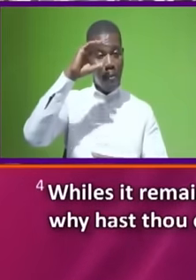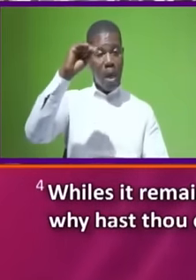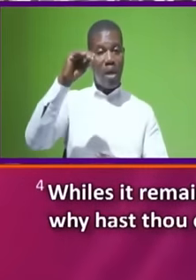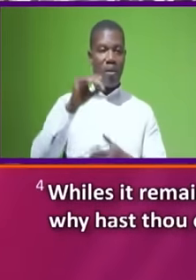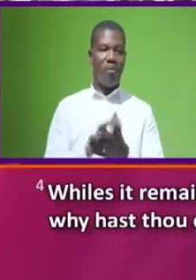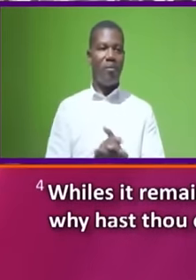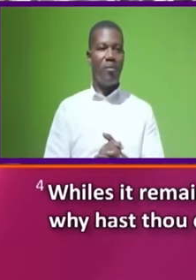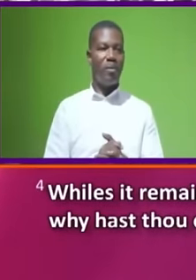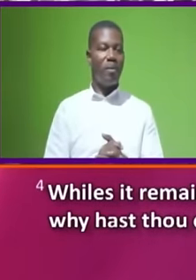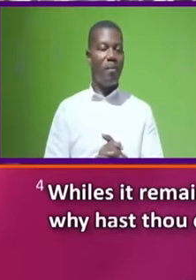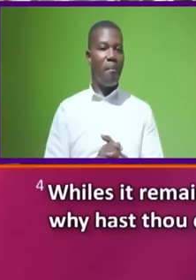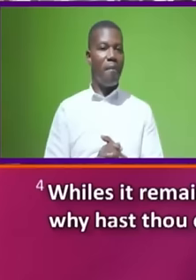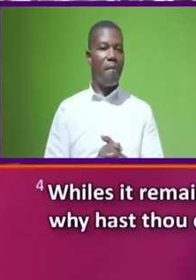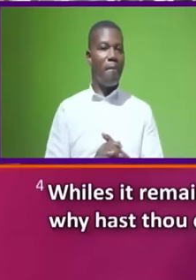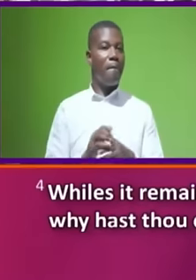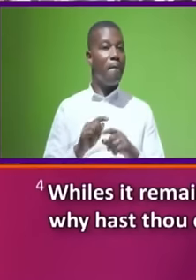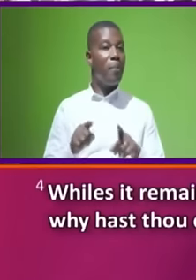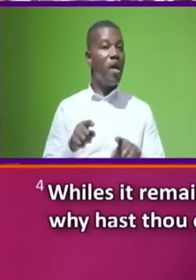enye nipa na wadi atro akire.